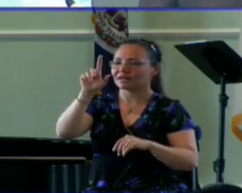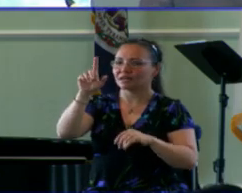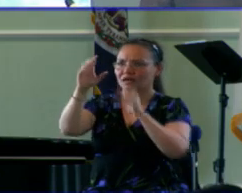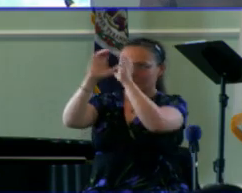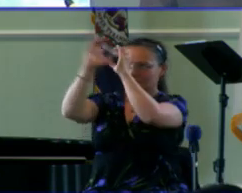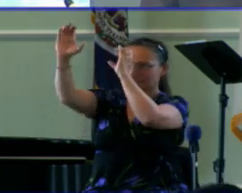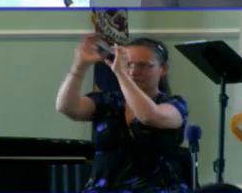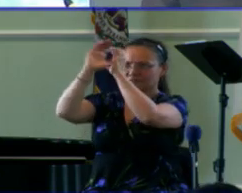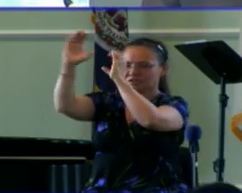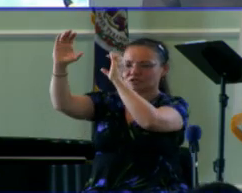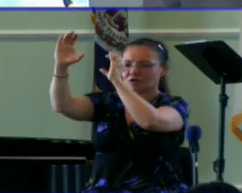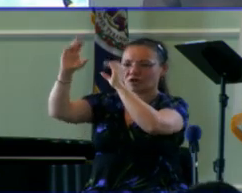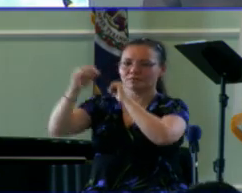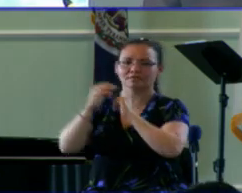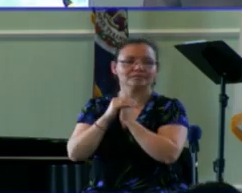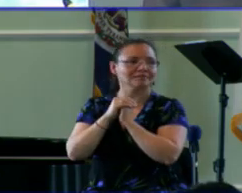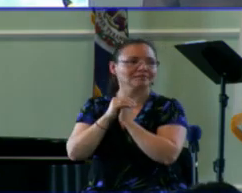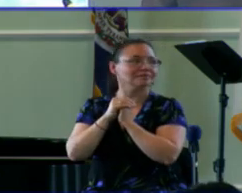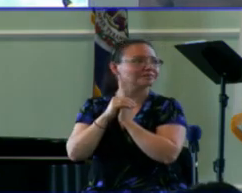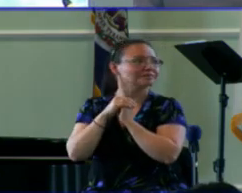Just amazing.